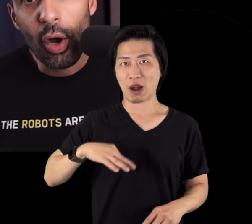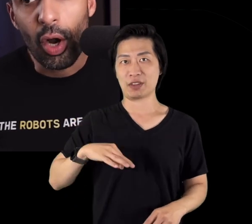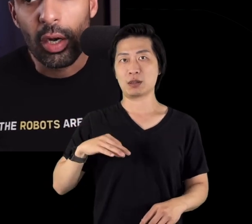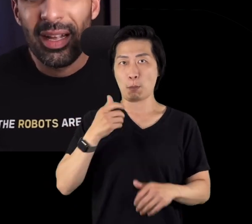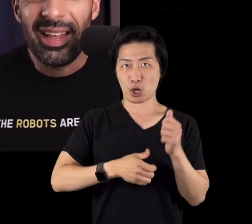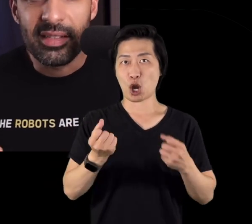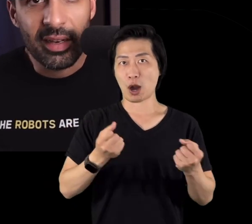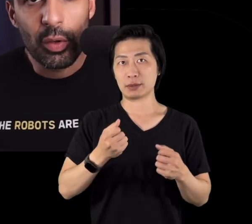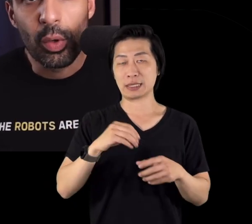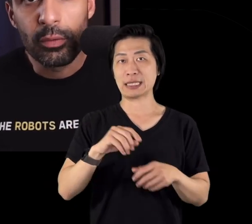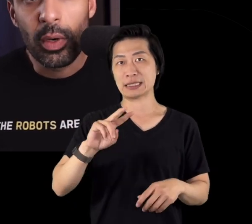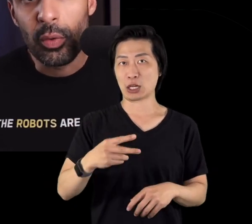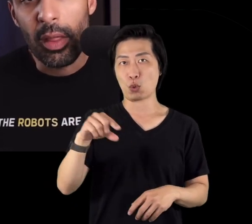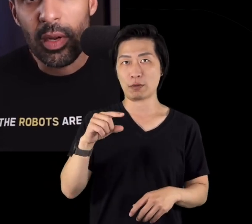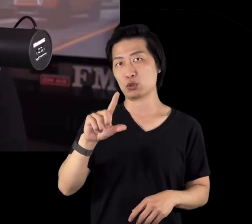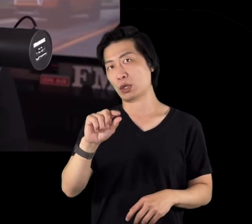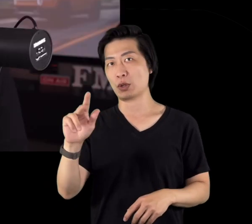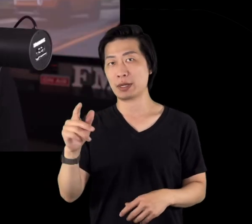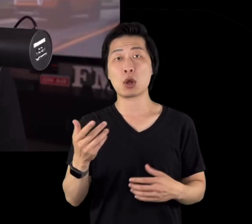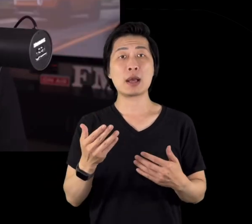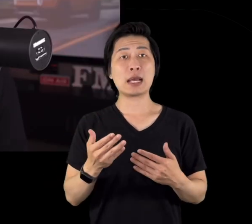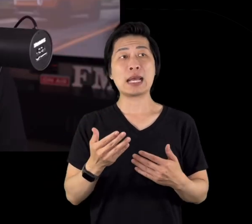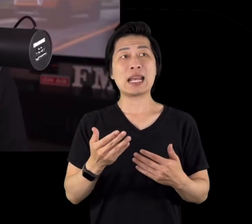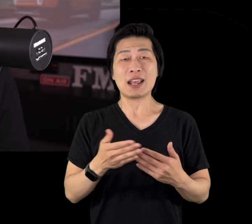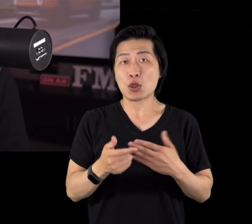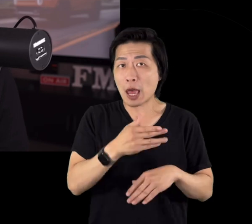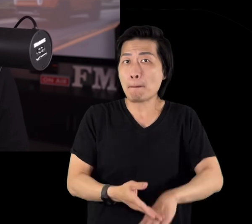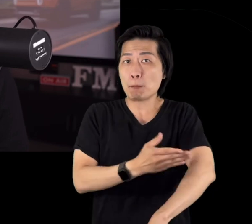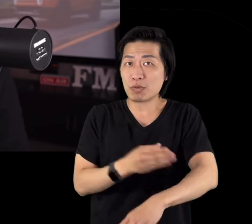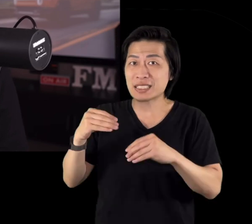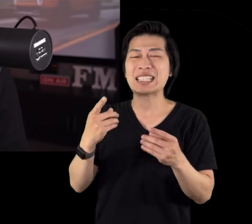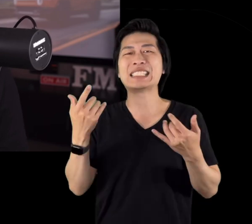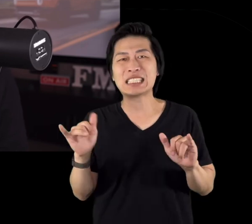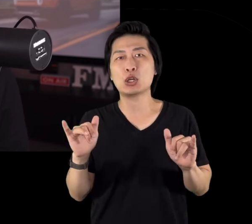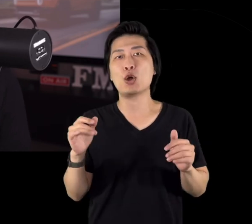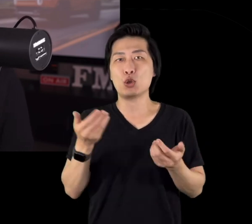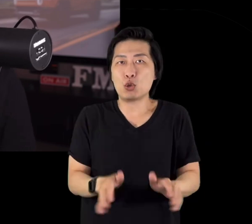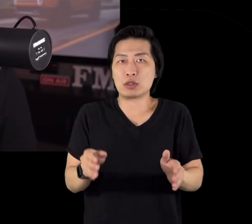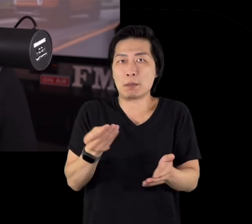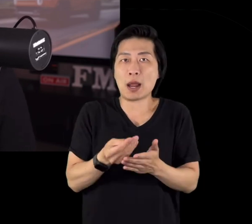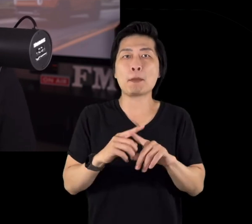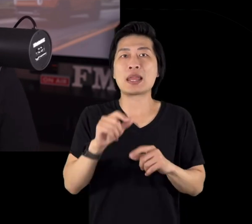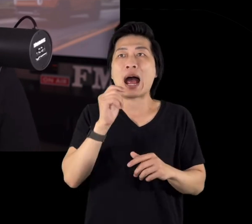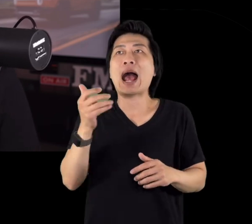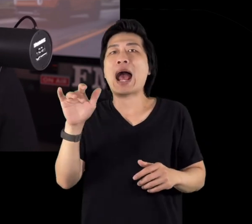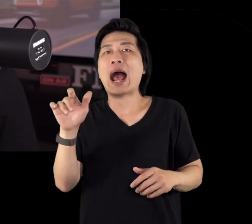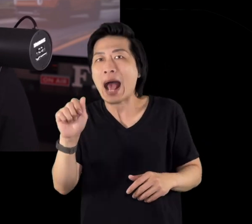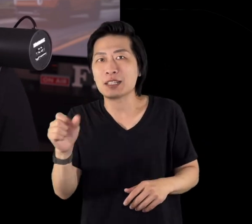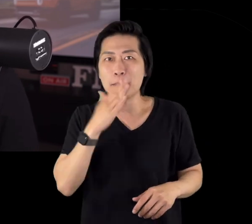per car in the second quarter of 2023. So even though they're improving, they're still losing money per car, just not as much as they used to,